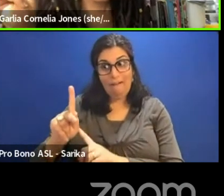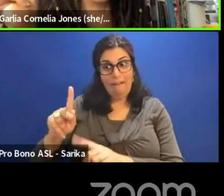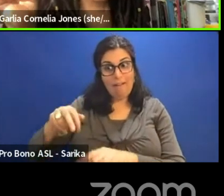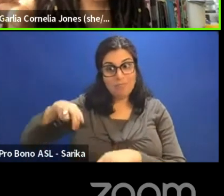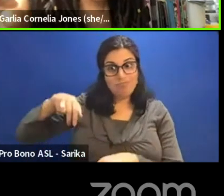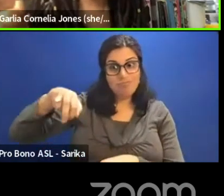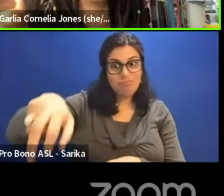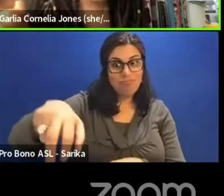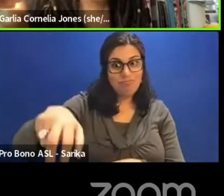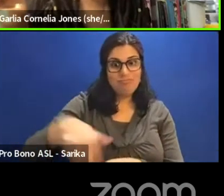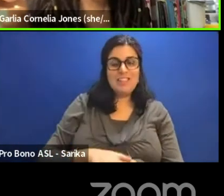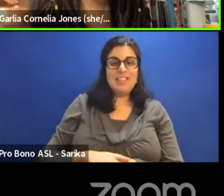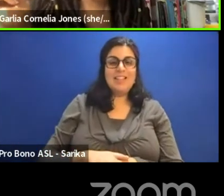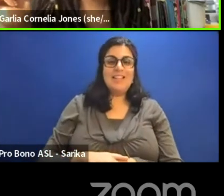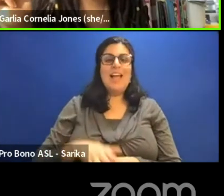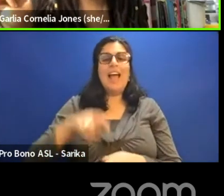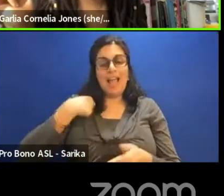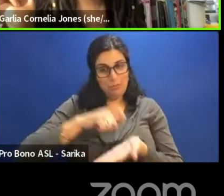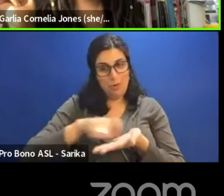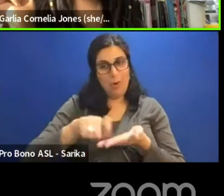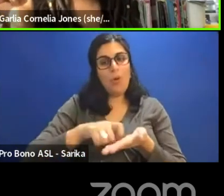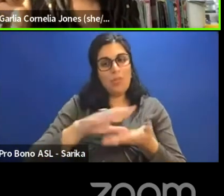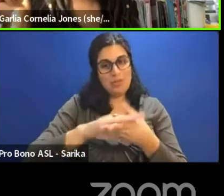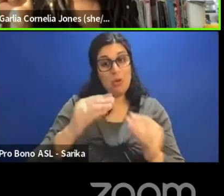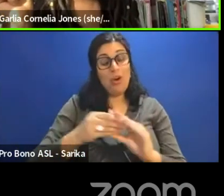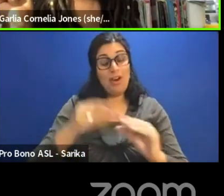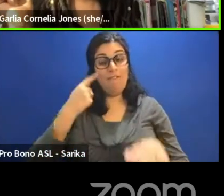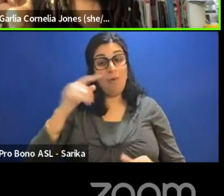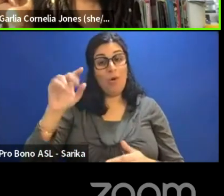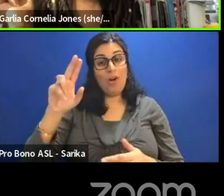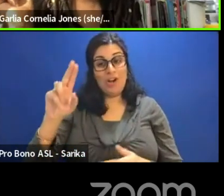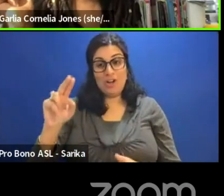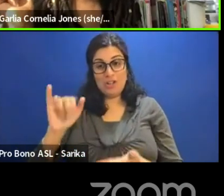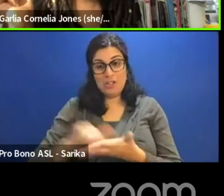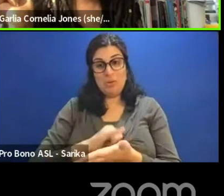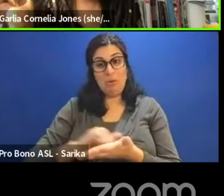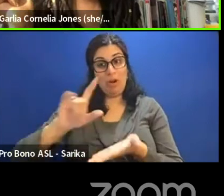drop the link in the chat, because I wrote the story in the New York Times. So, you know,